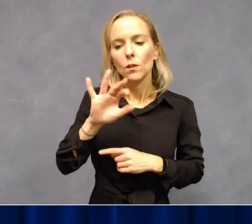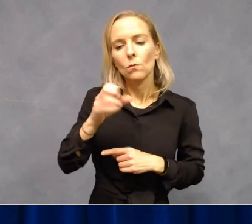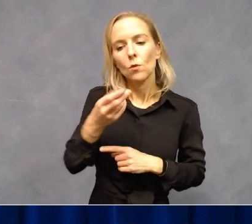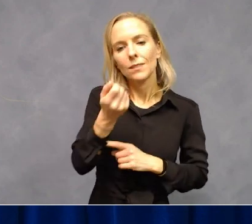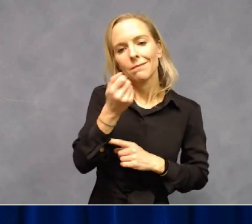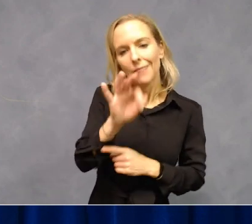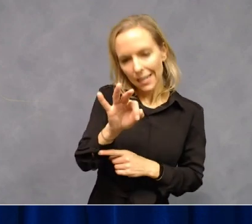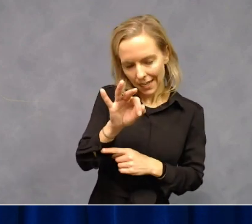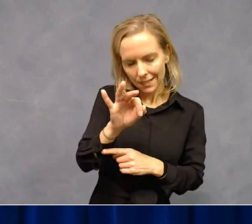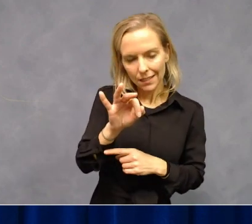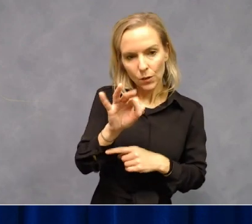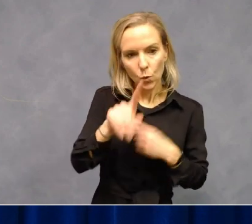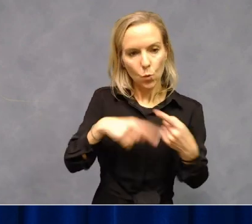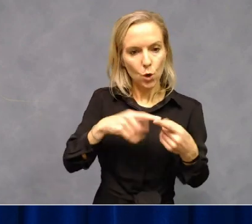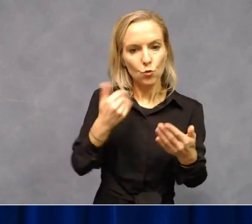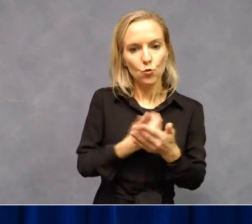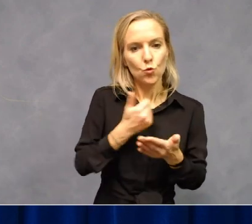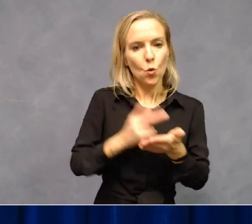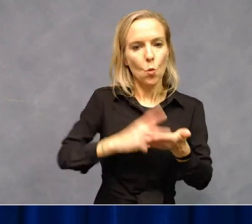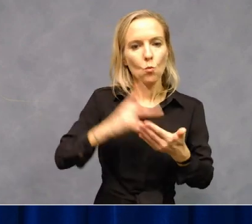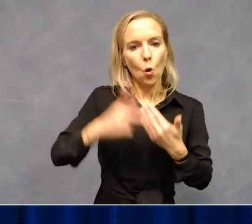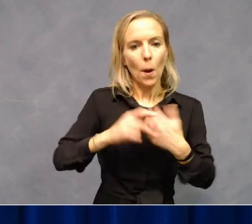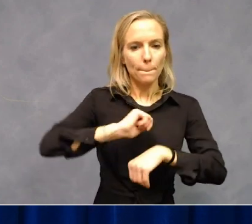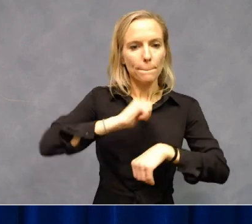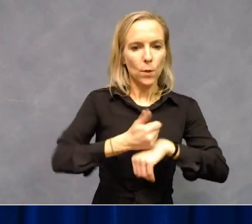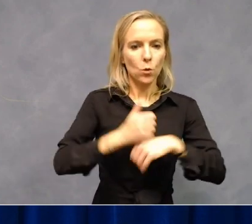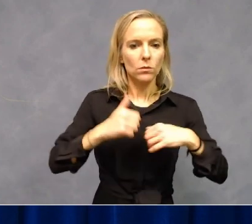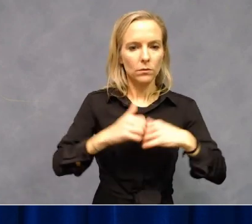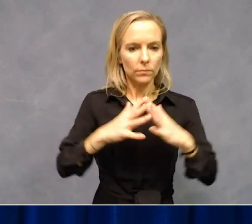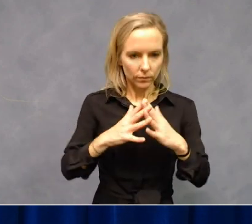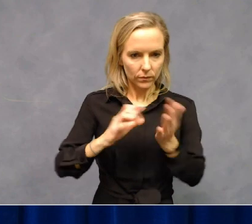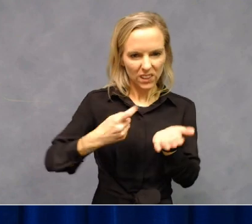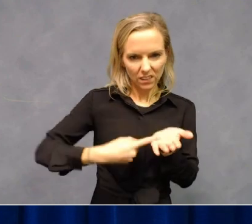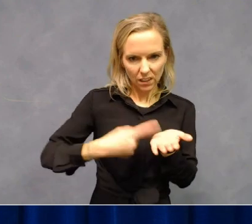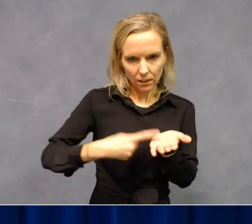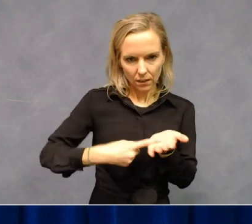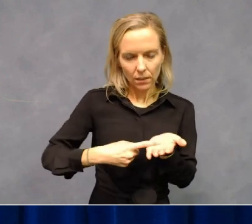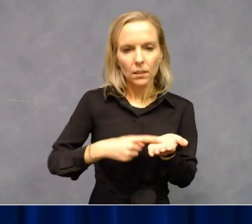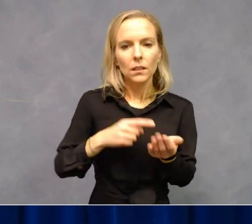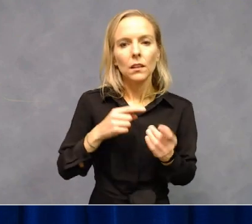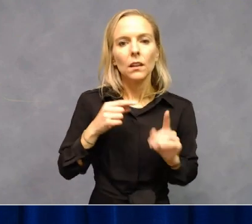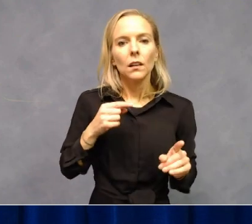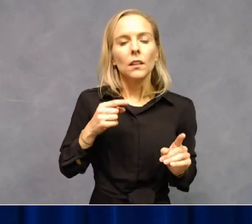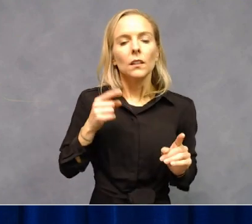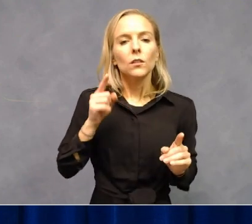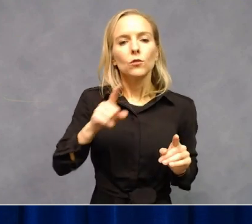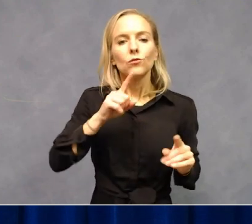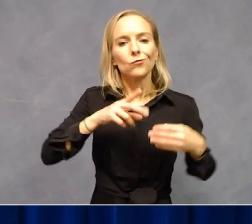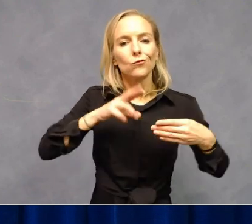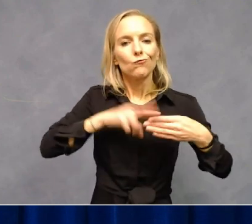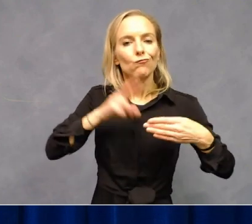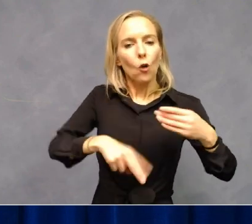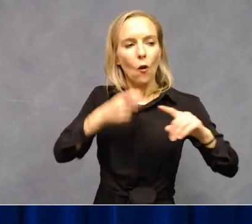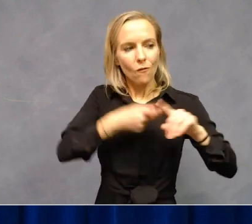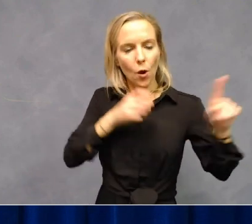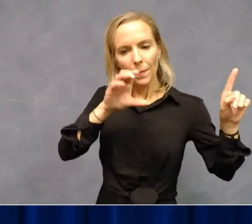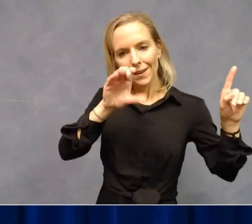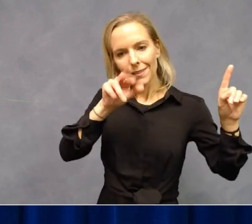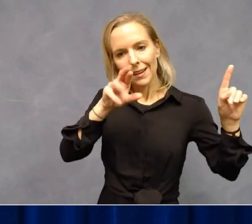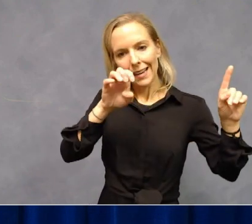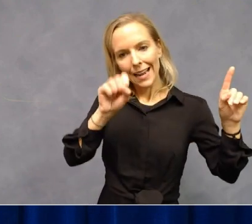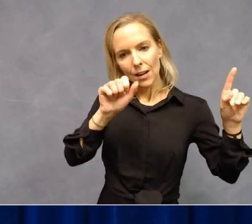when this new program was first started to be discussed. This was as a result of the CARES Act being filed first